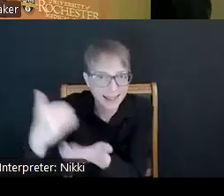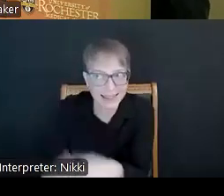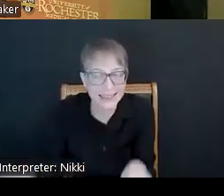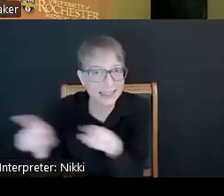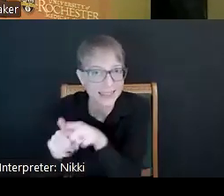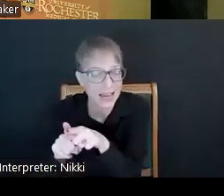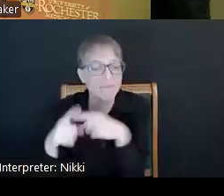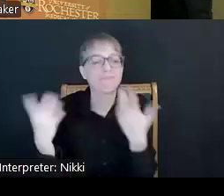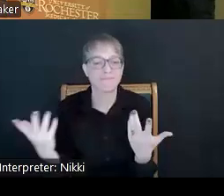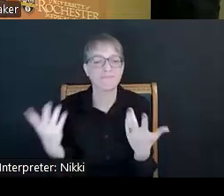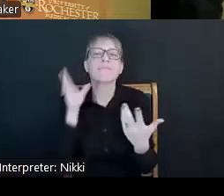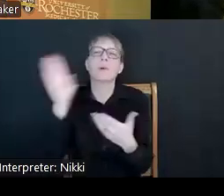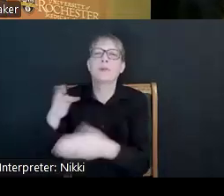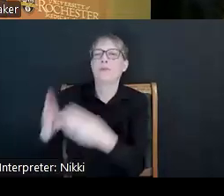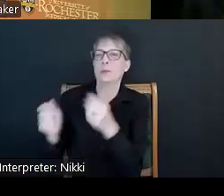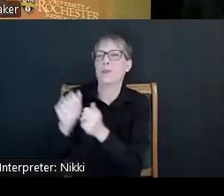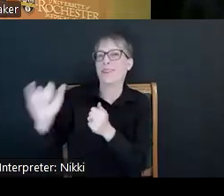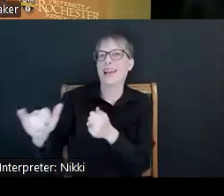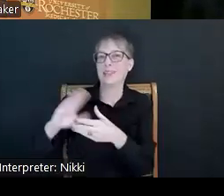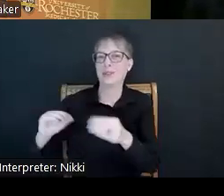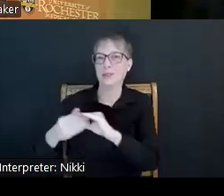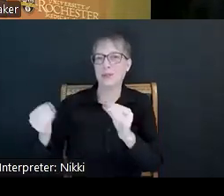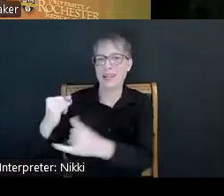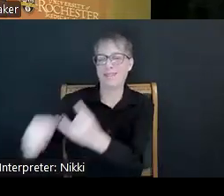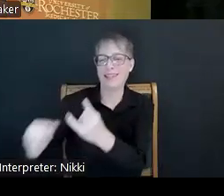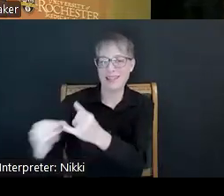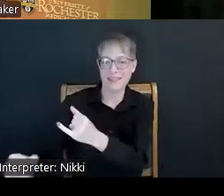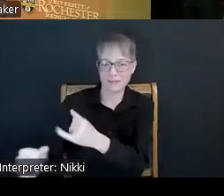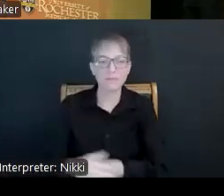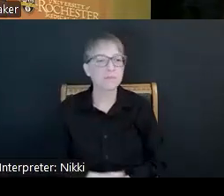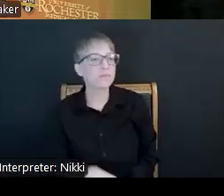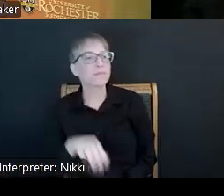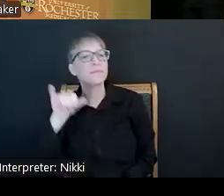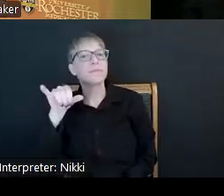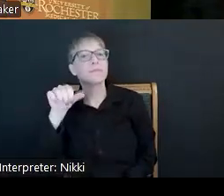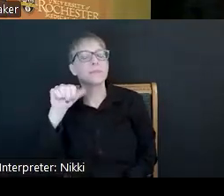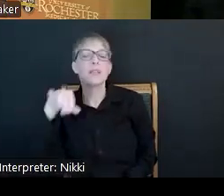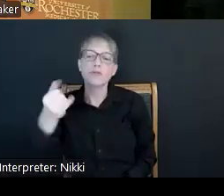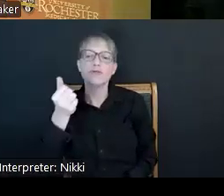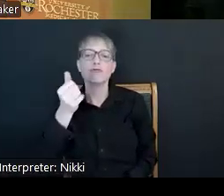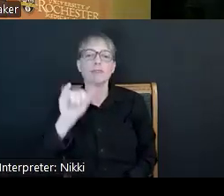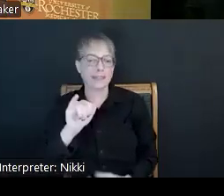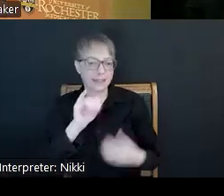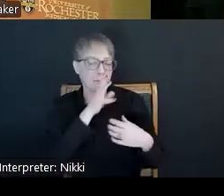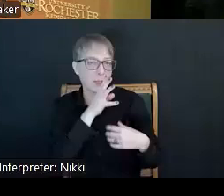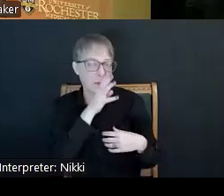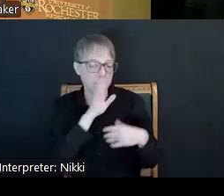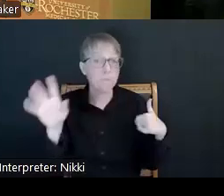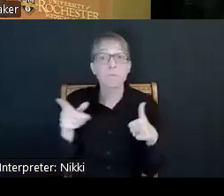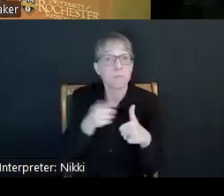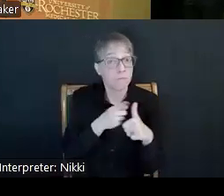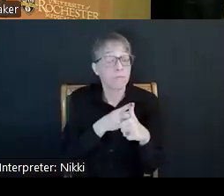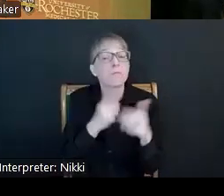her story as we close, though. So to help us have this conversation and inquiry today, we just have some group norms that we invite you to